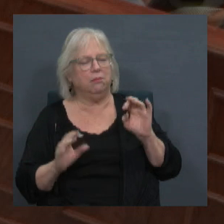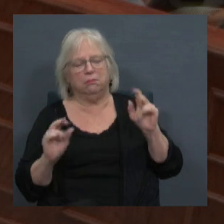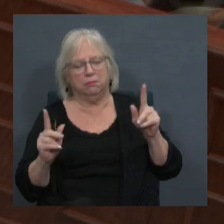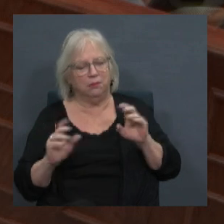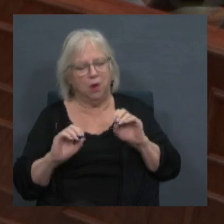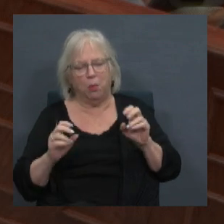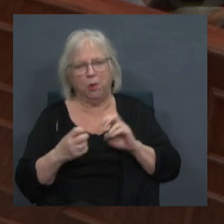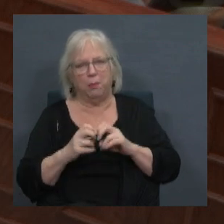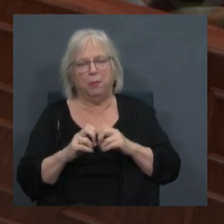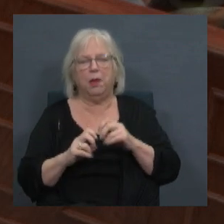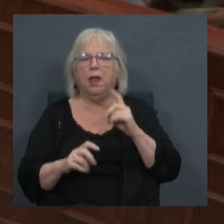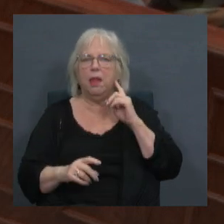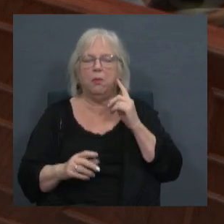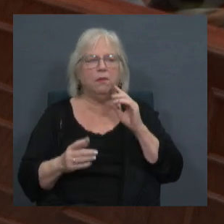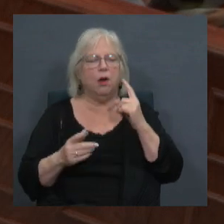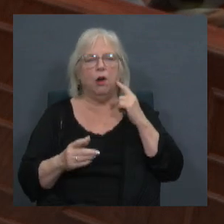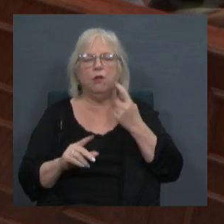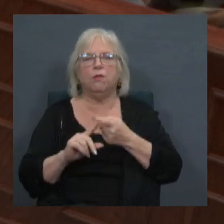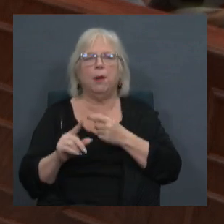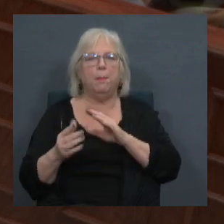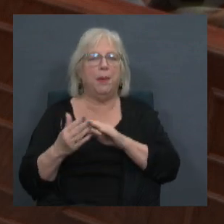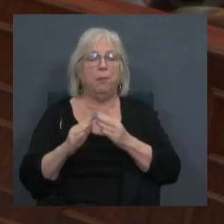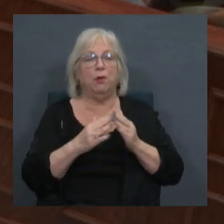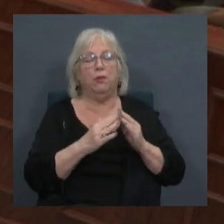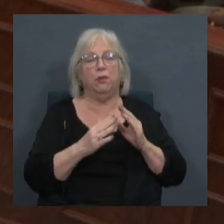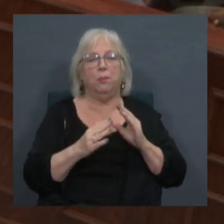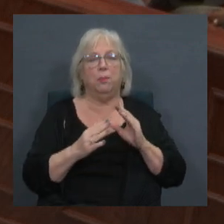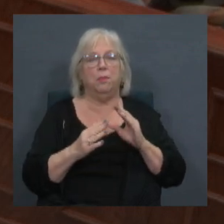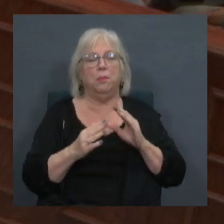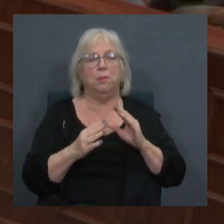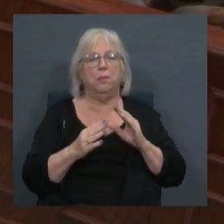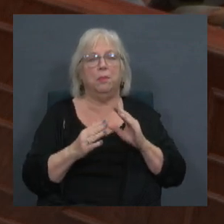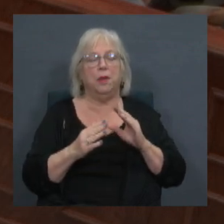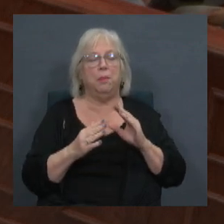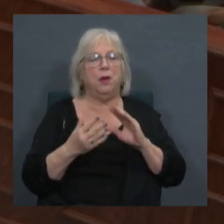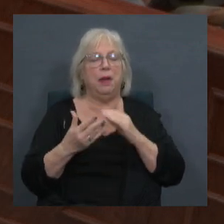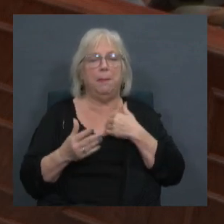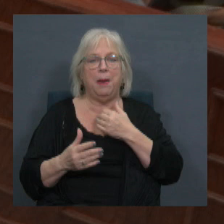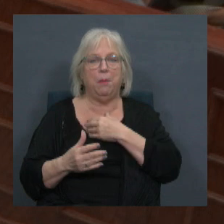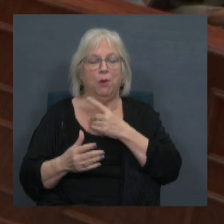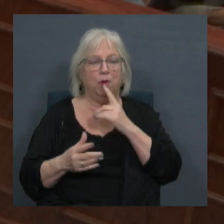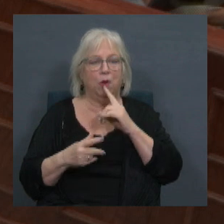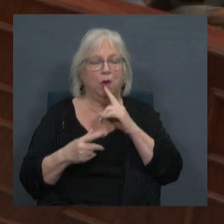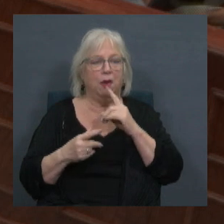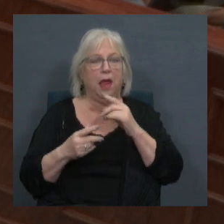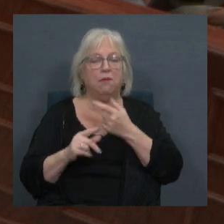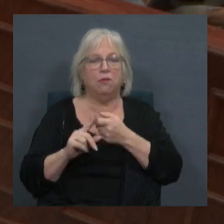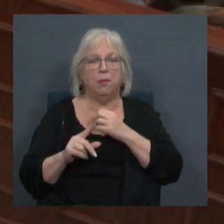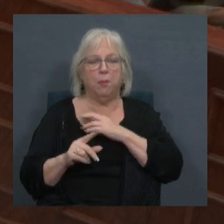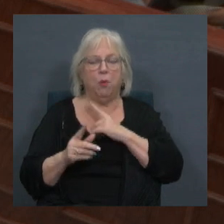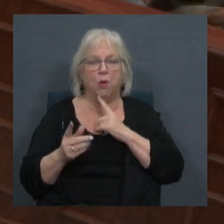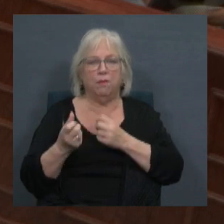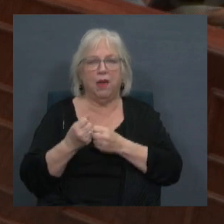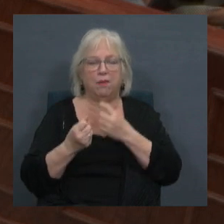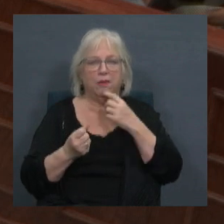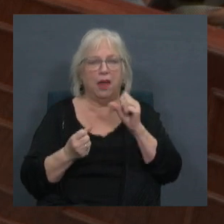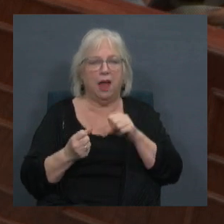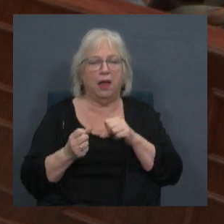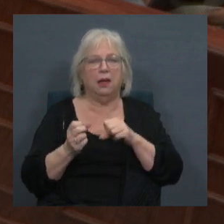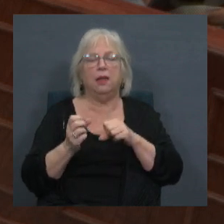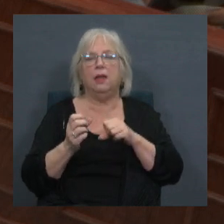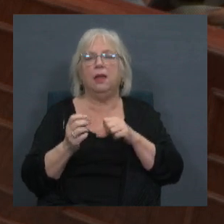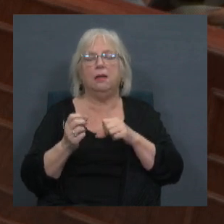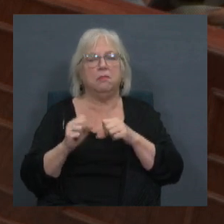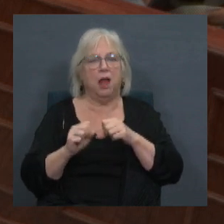believe we've heard from members of the community, we've heard from board members. All those in favor, please say aye. All those opposed, say nay.